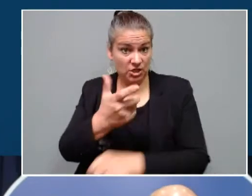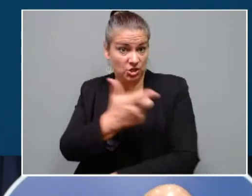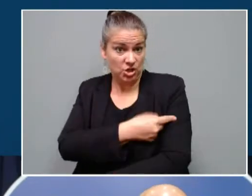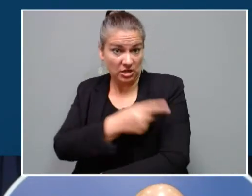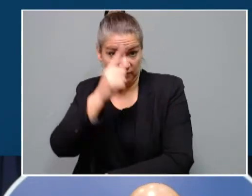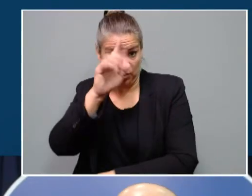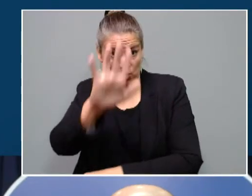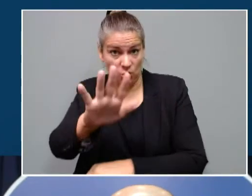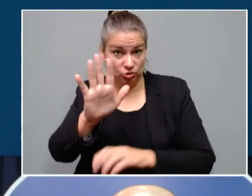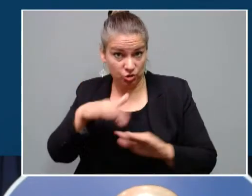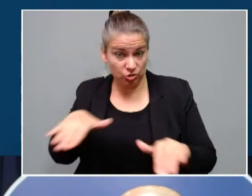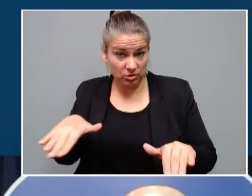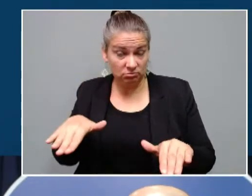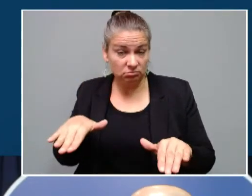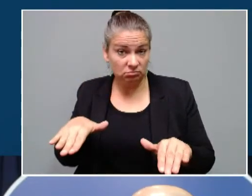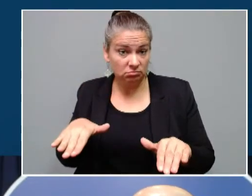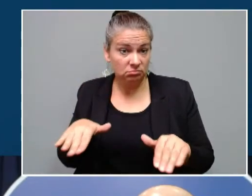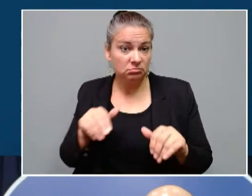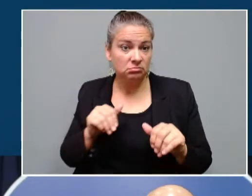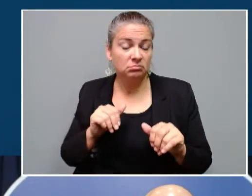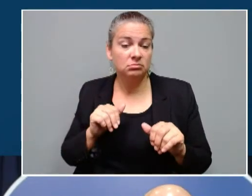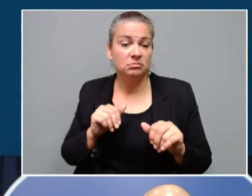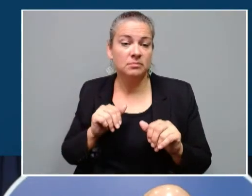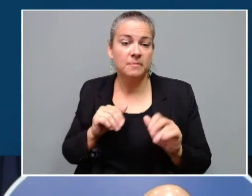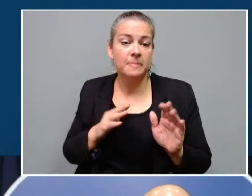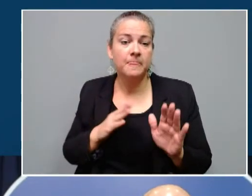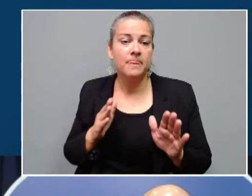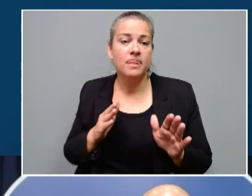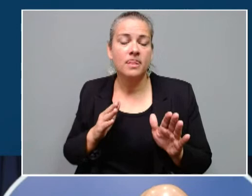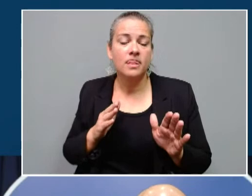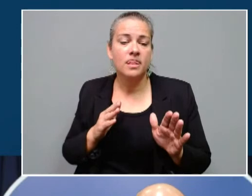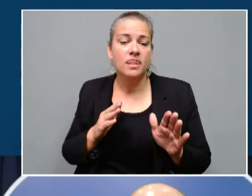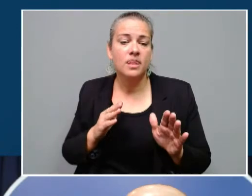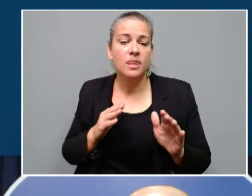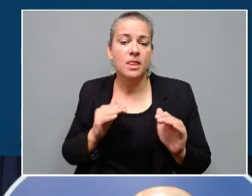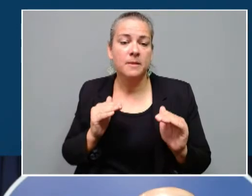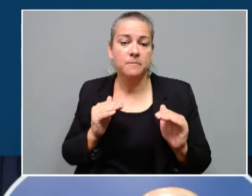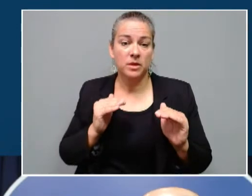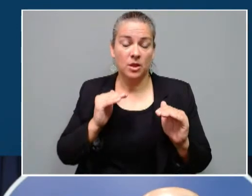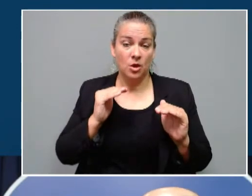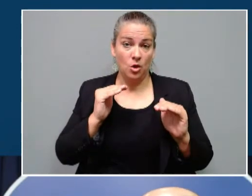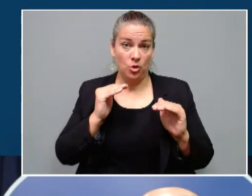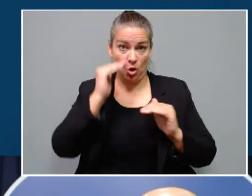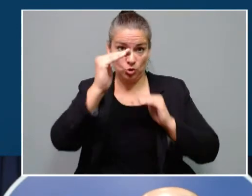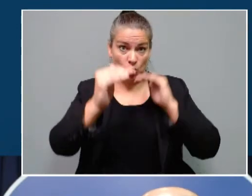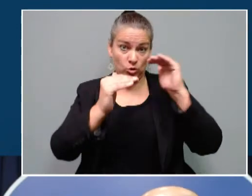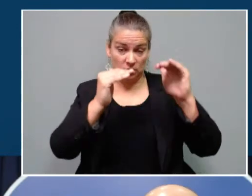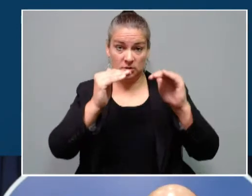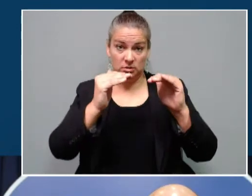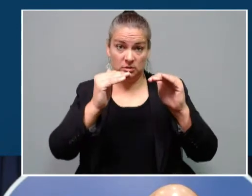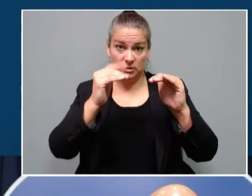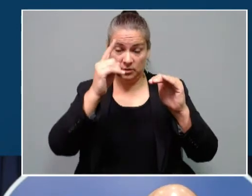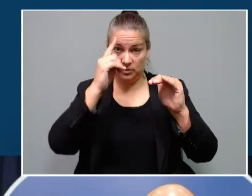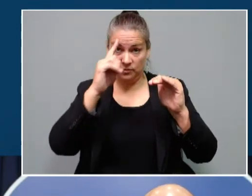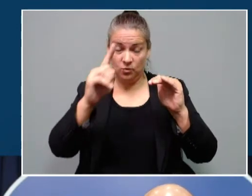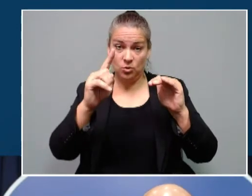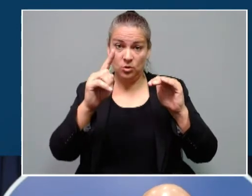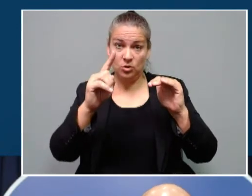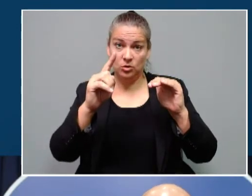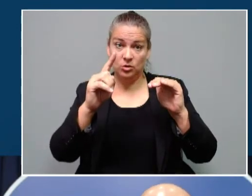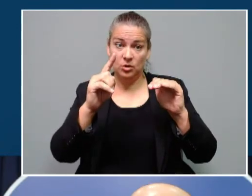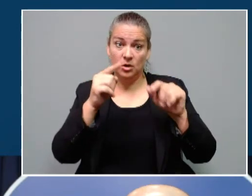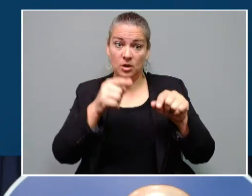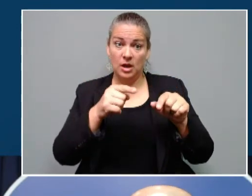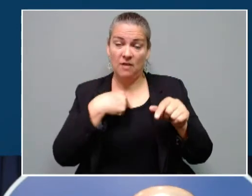for those who are administering them, the adult product for Pfizer is packaged, or will be packaged, in a bottle with a